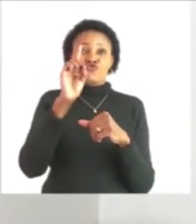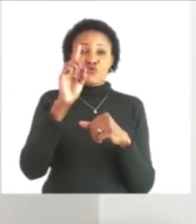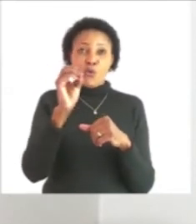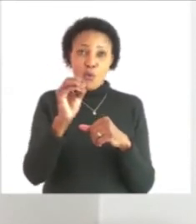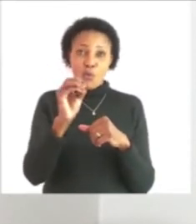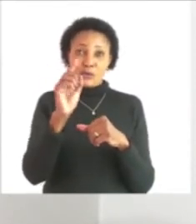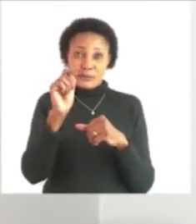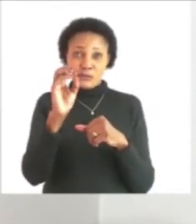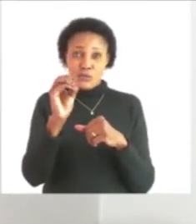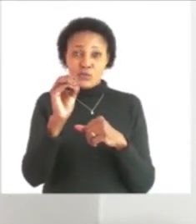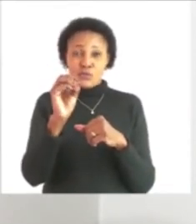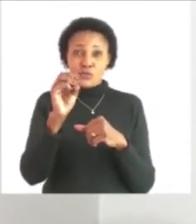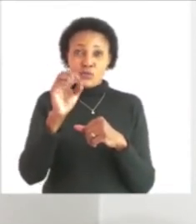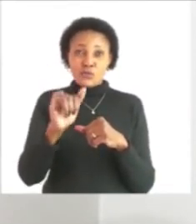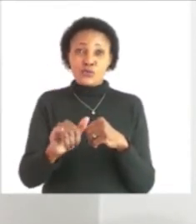you, and.